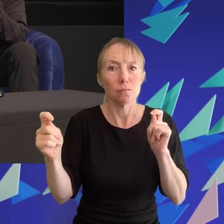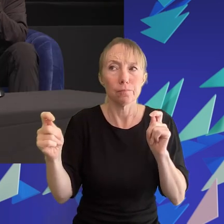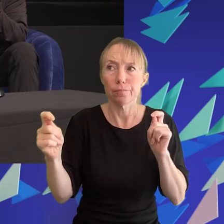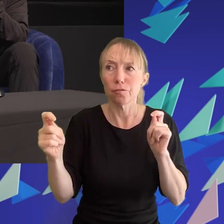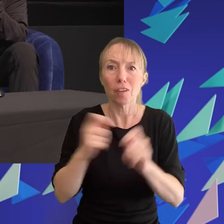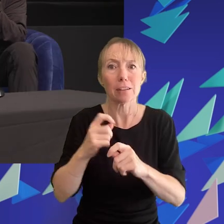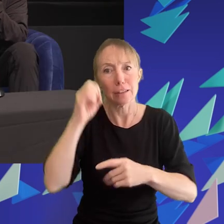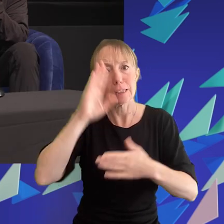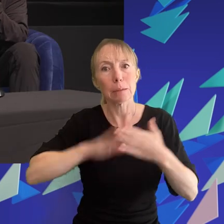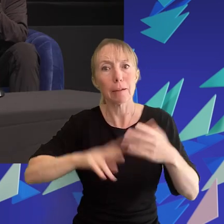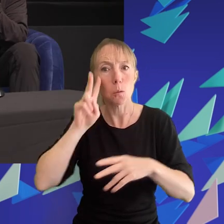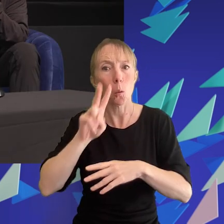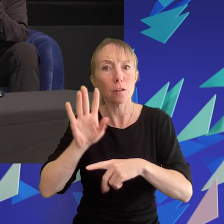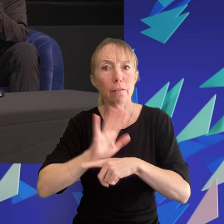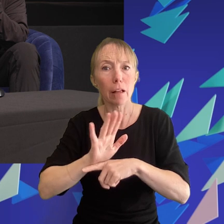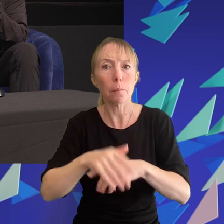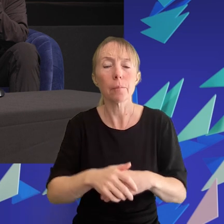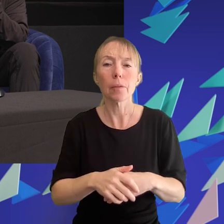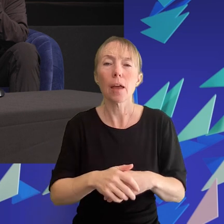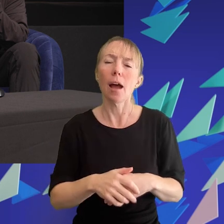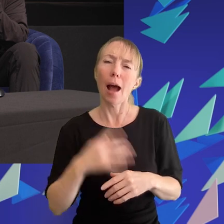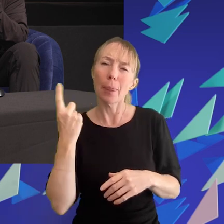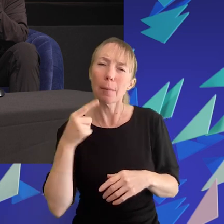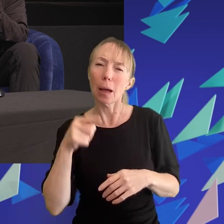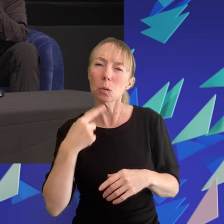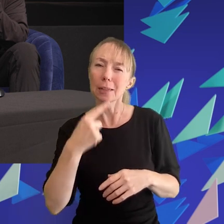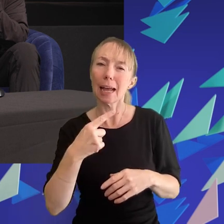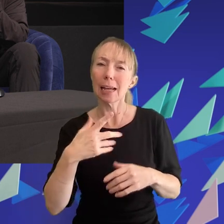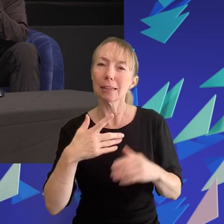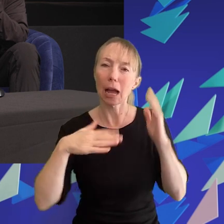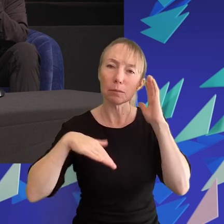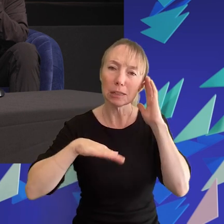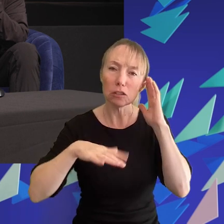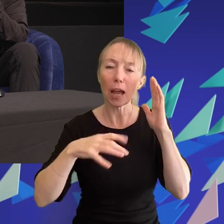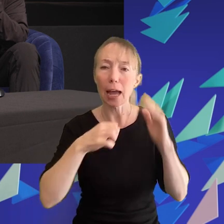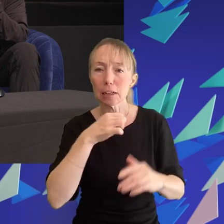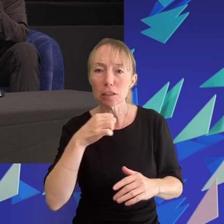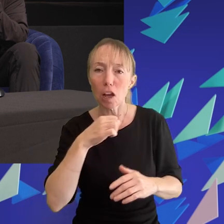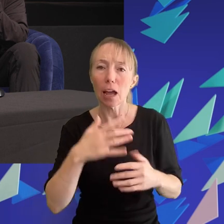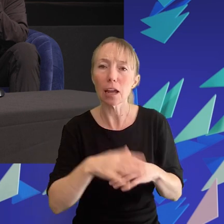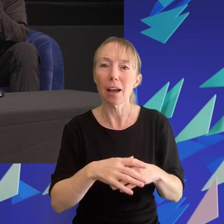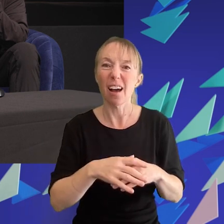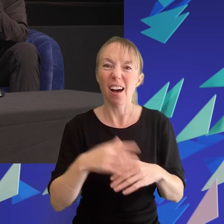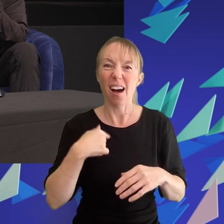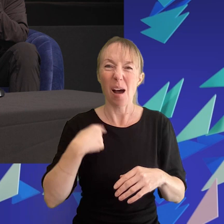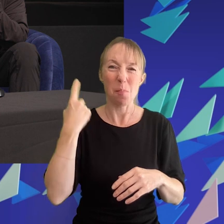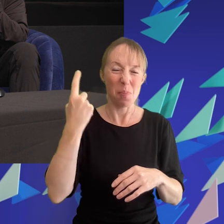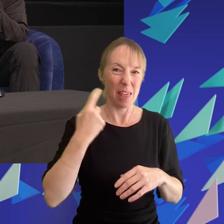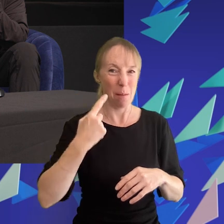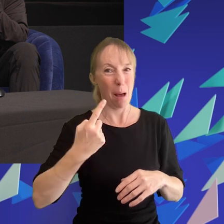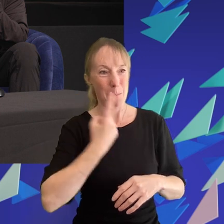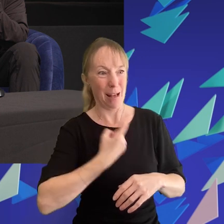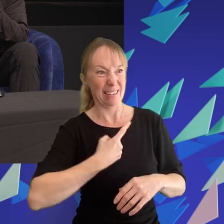just thinking about your role as a DJ. I just think going back to my teens of making